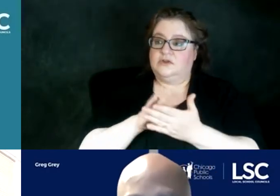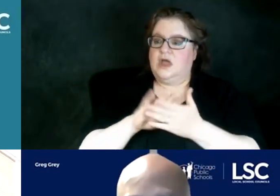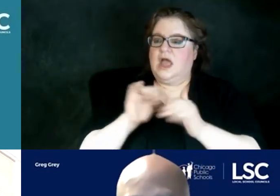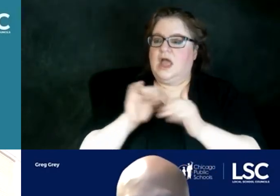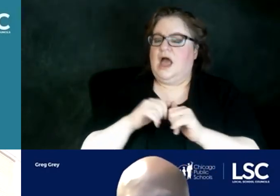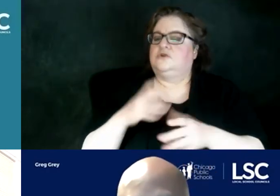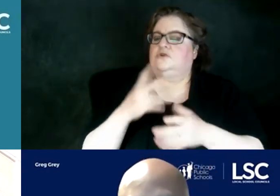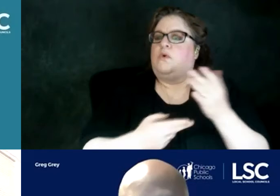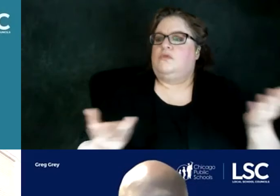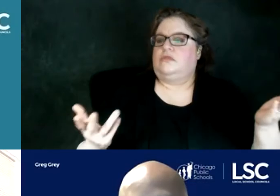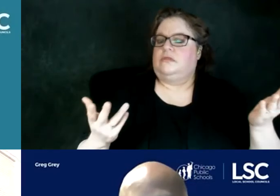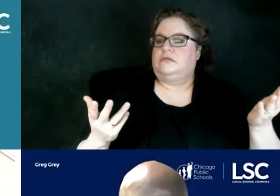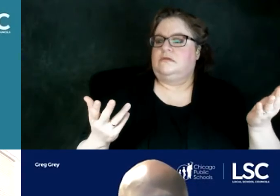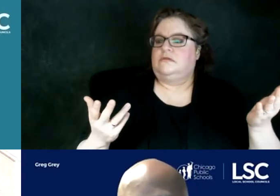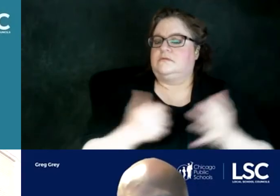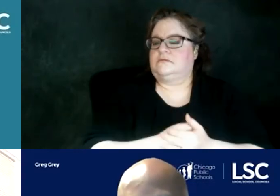both?